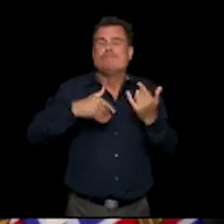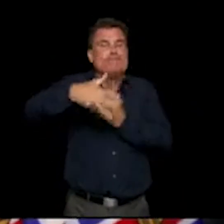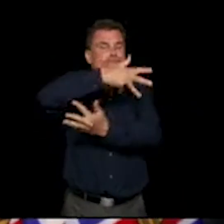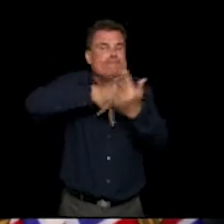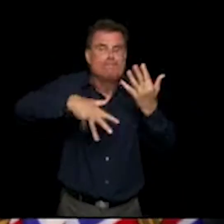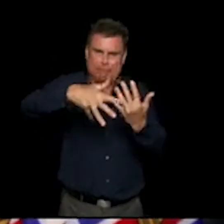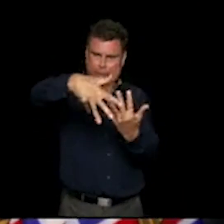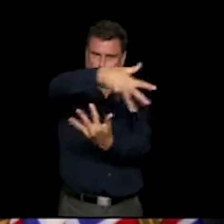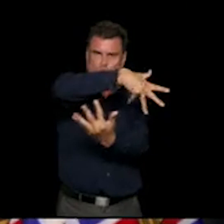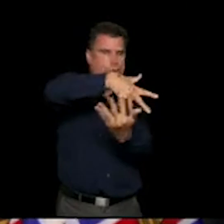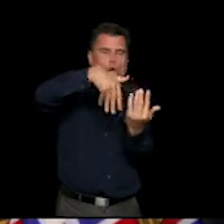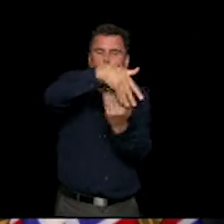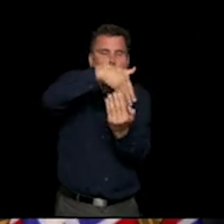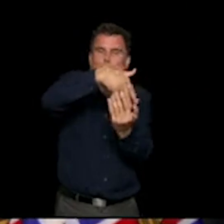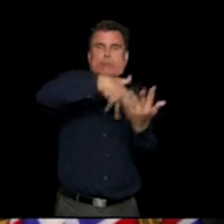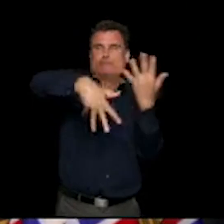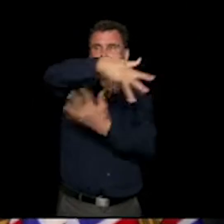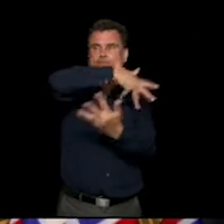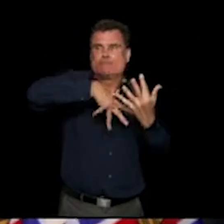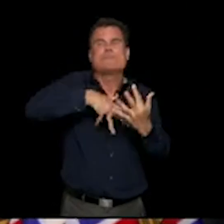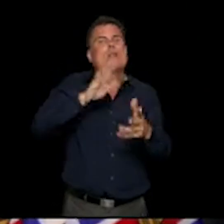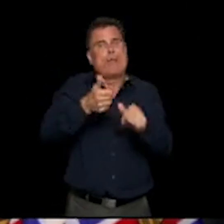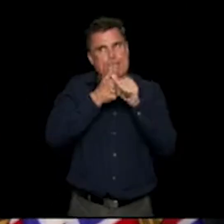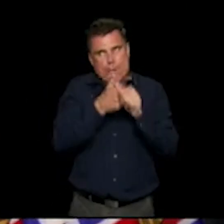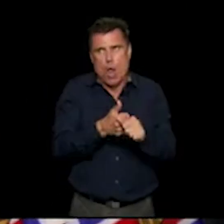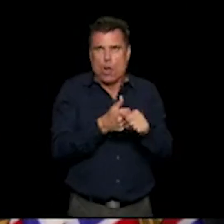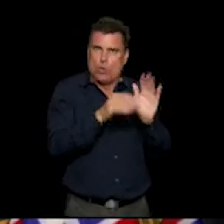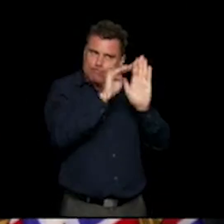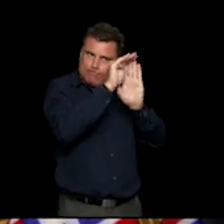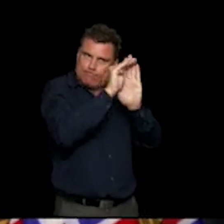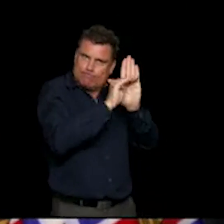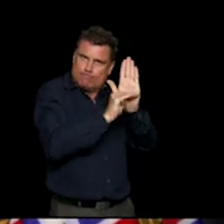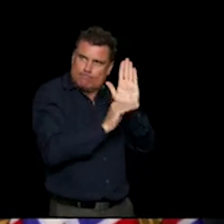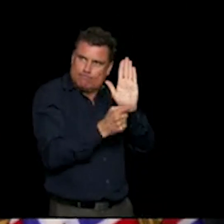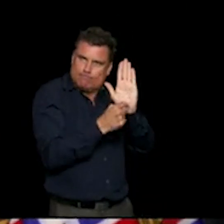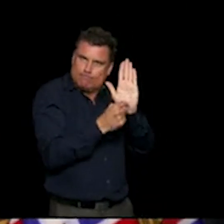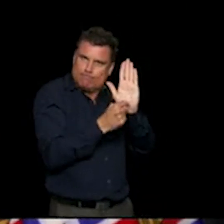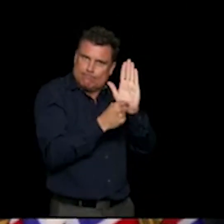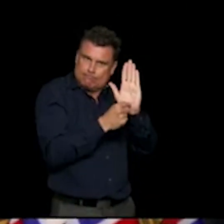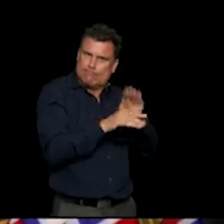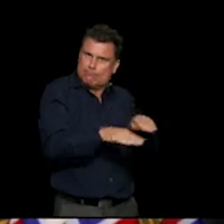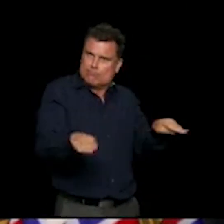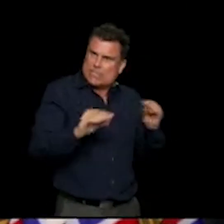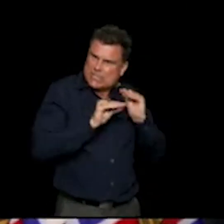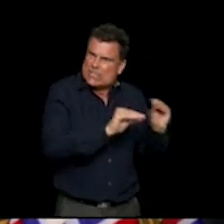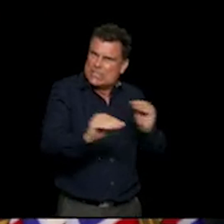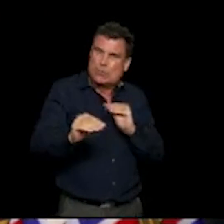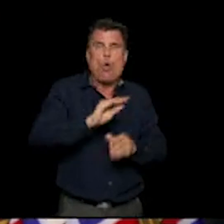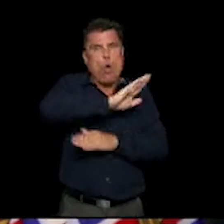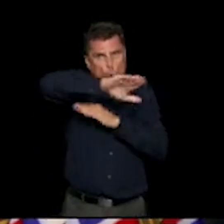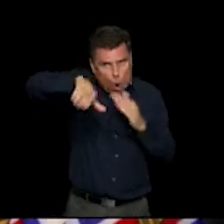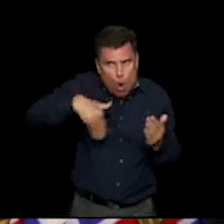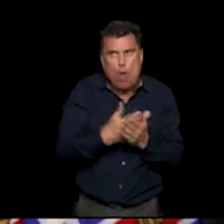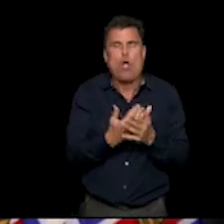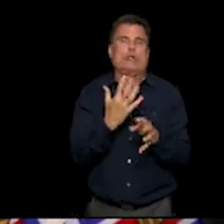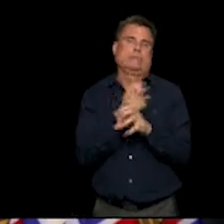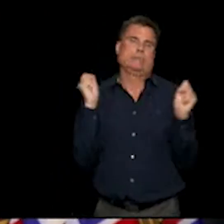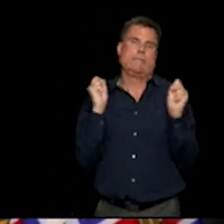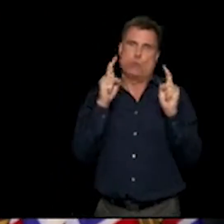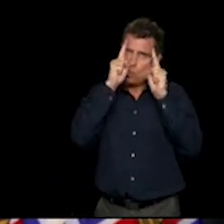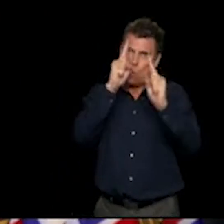that conforms to the guidelines that we've developed. Those are some of the key principles of keeping our schools safe come